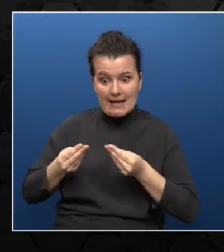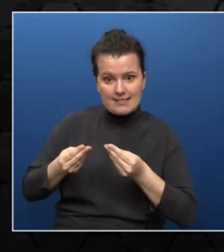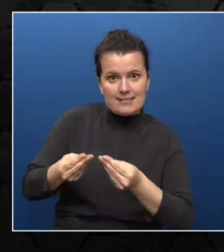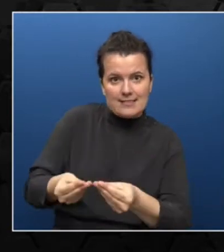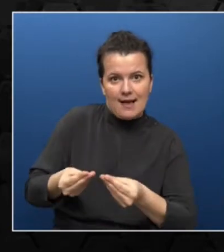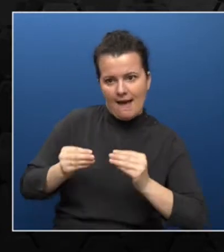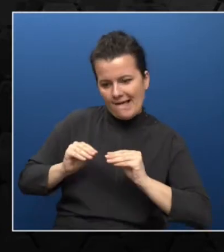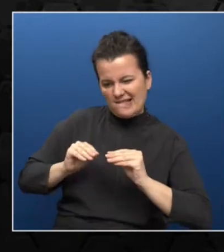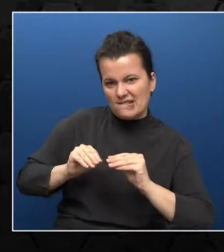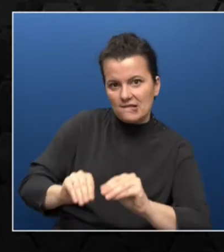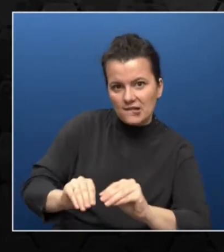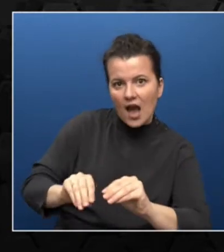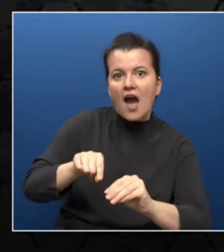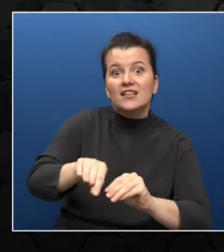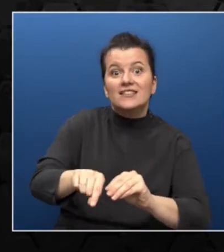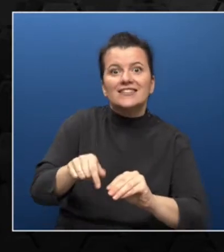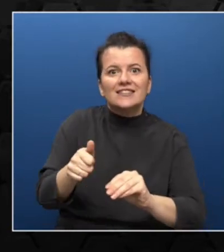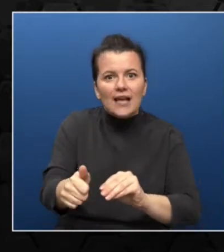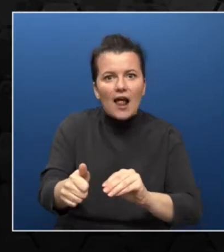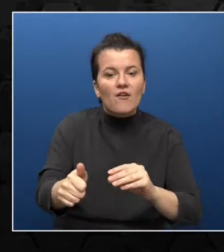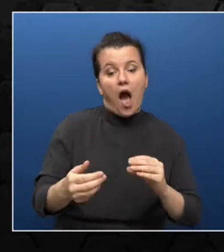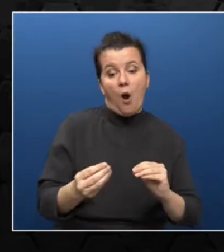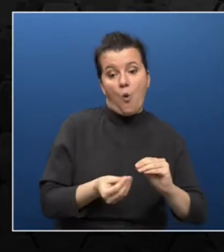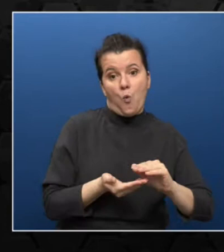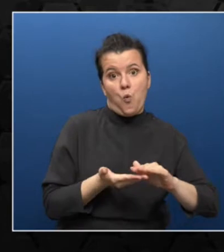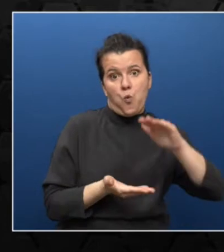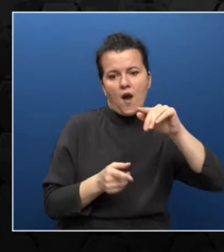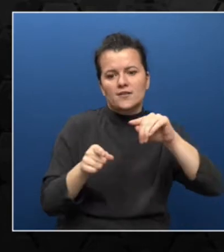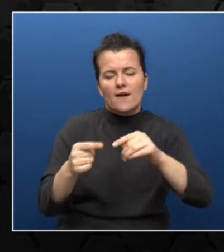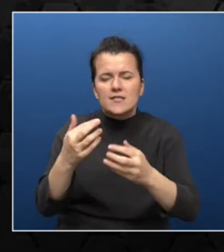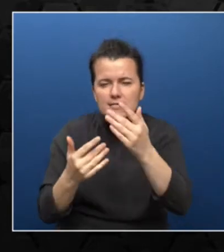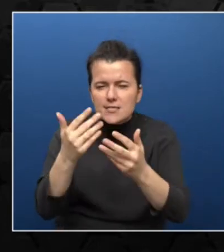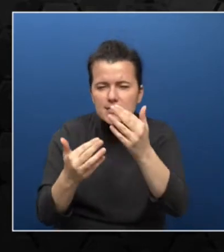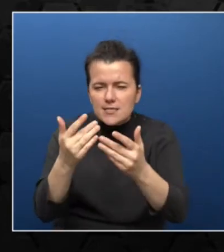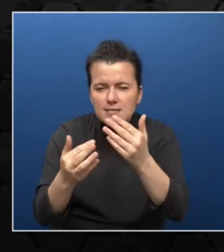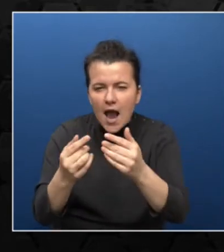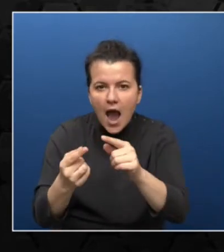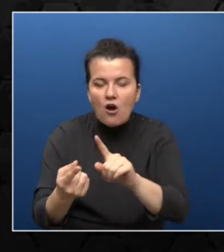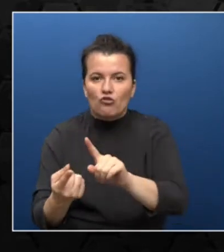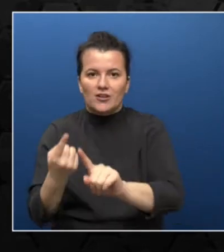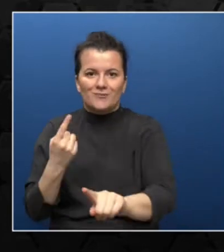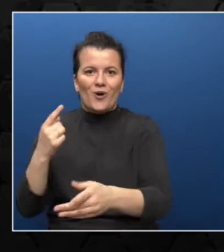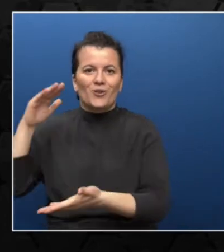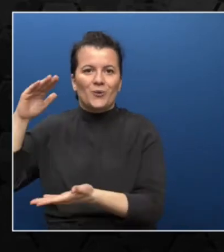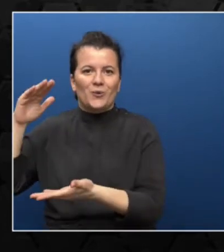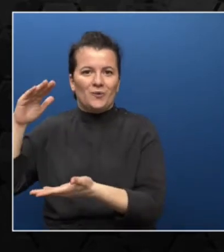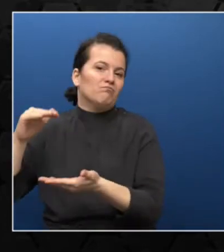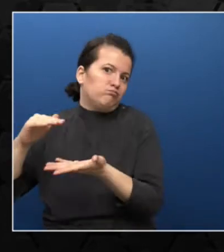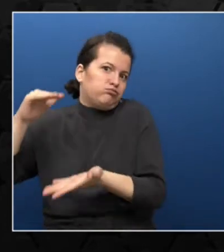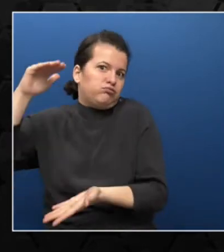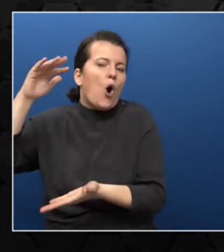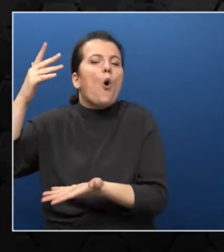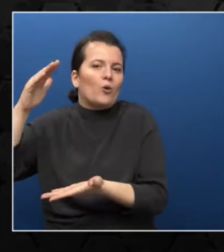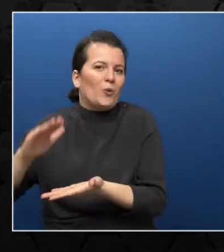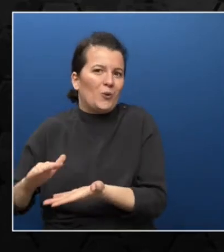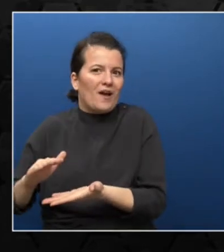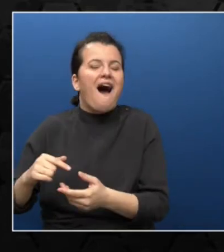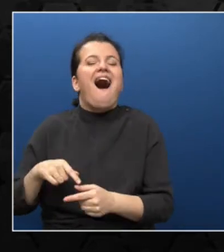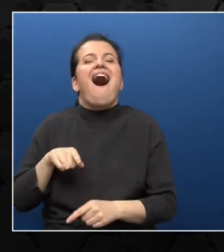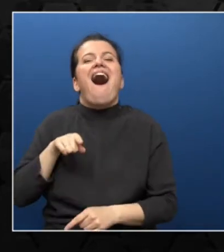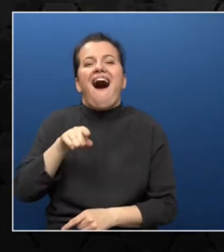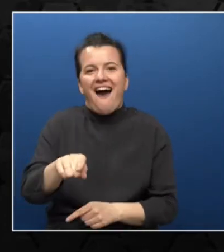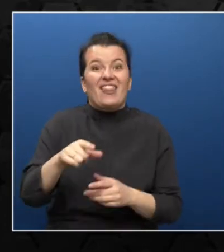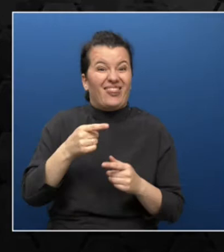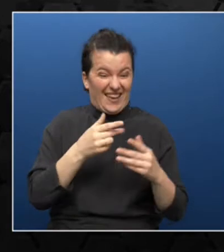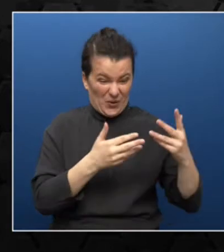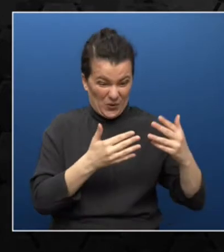just mentioned to you, because it's going to be a mathematical equation in the end. And in that particular equation, you can just put all the inputs and